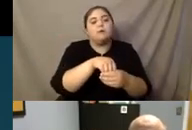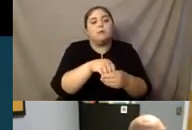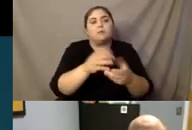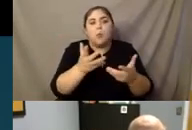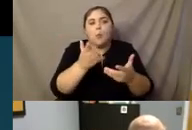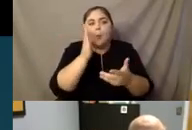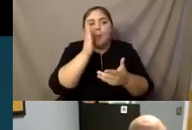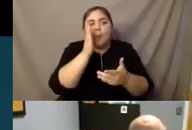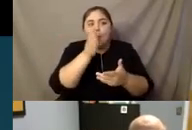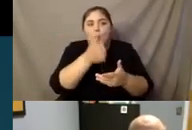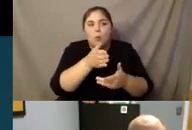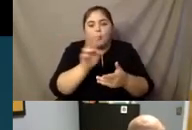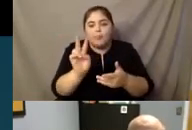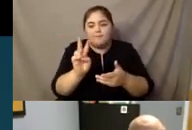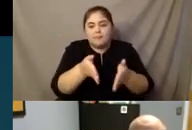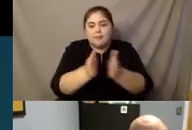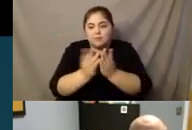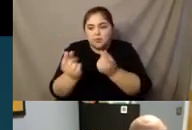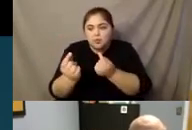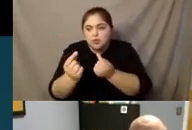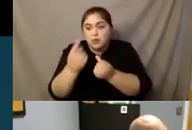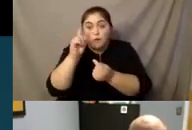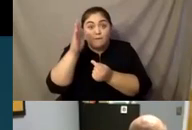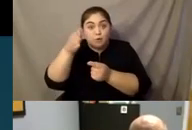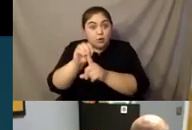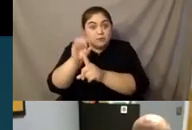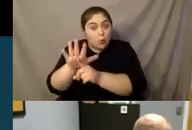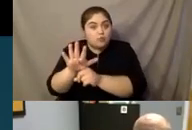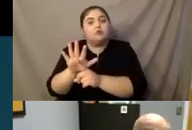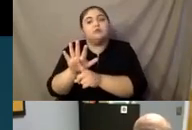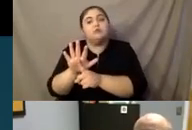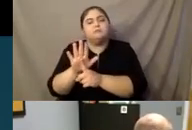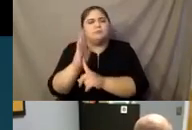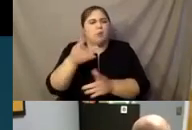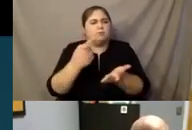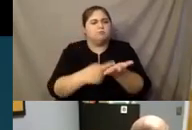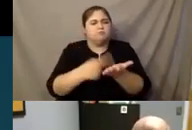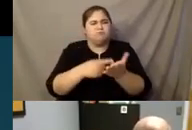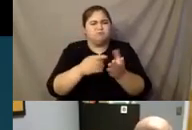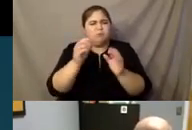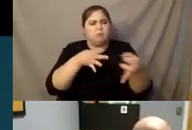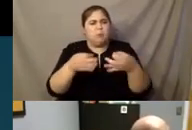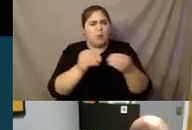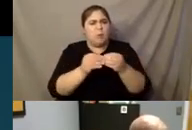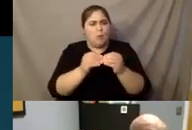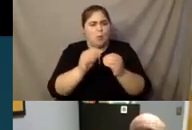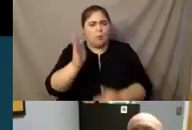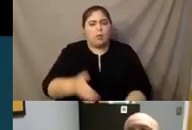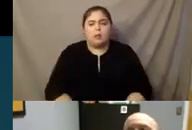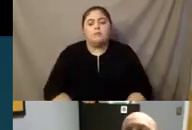asked of the victim in terms of future exposure. And I'll talk about that a little later on in more